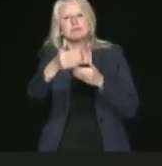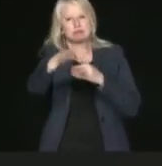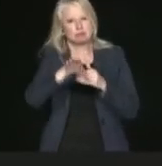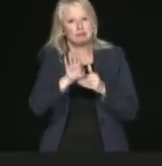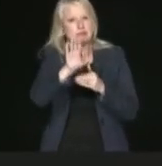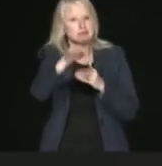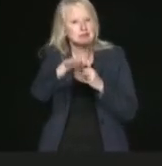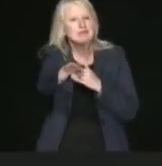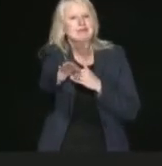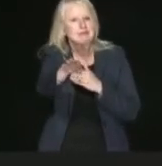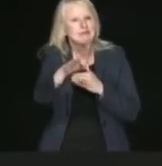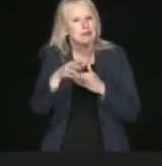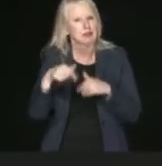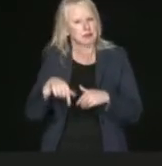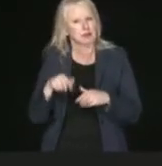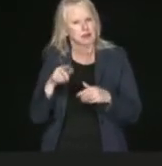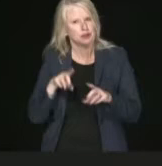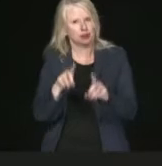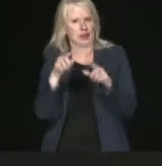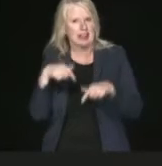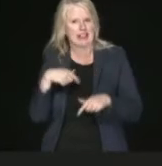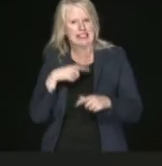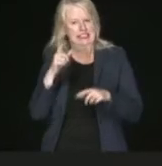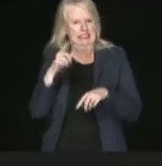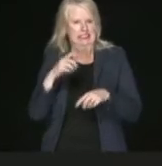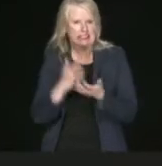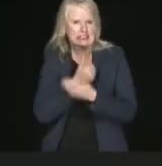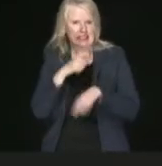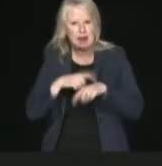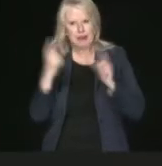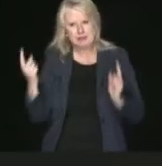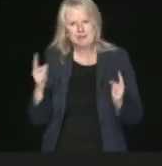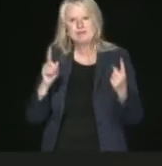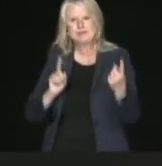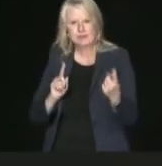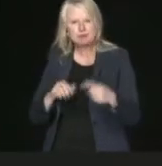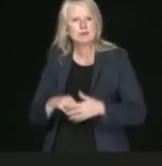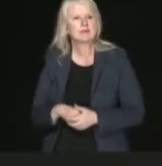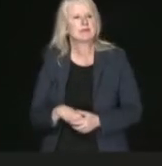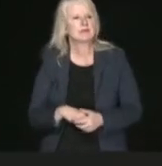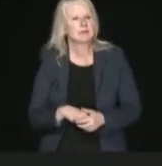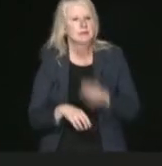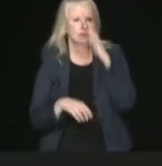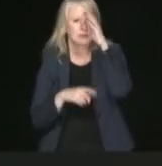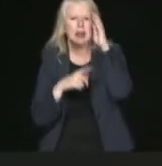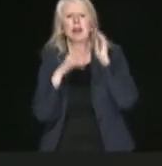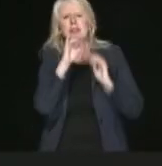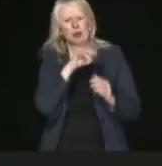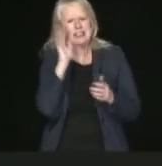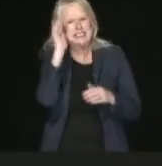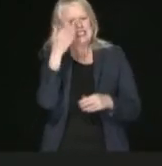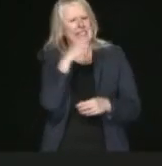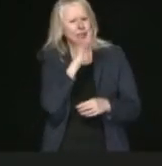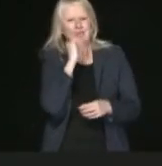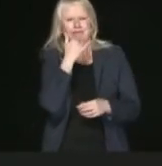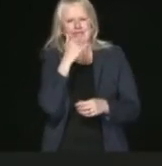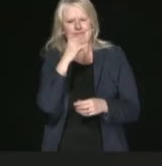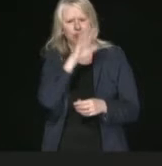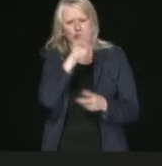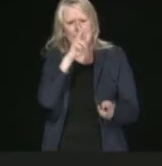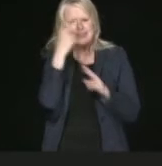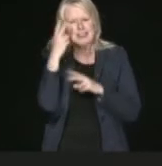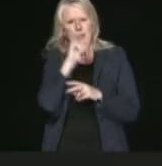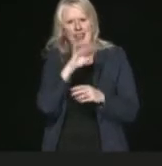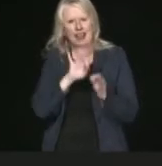thanks to distancing. So was that advice that there was a low risk of the spread of this flawed, and what impact did that have on your government's work to contain